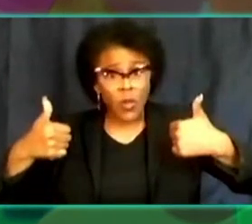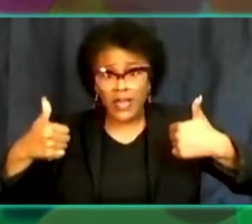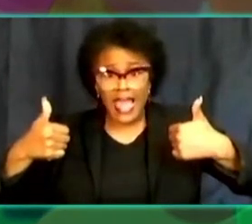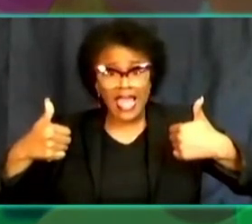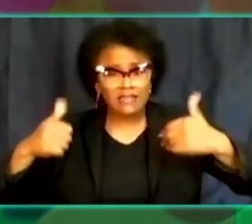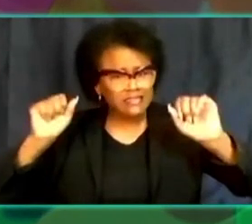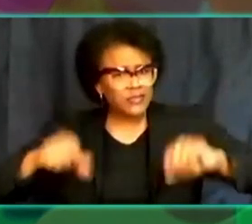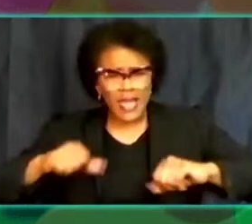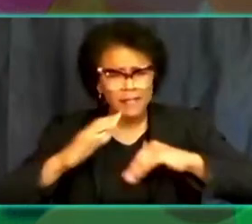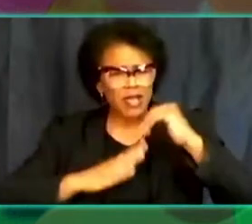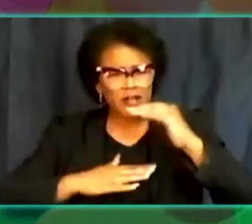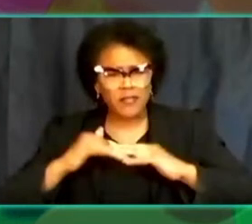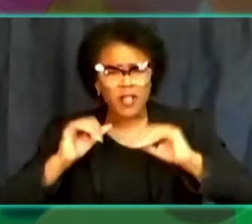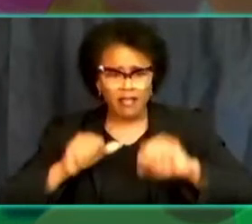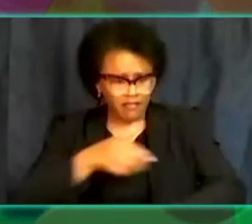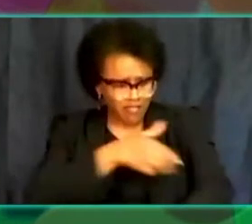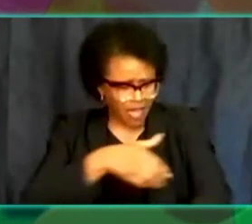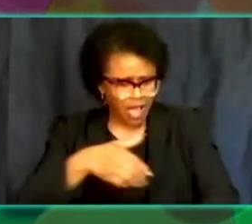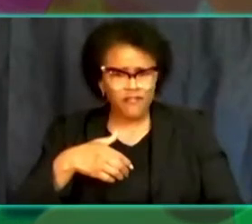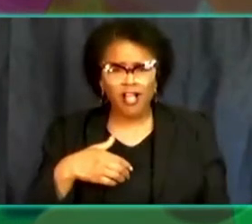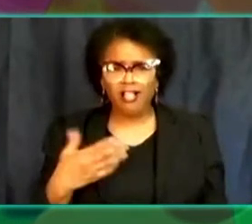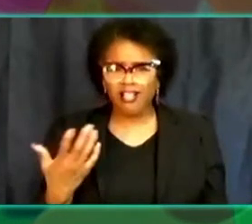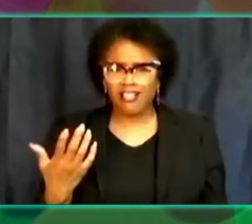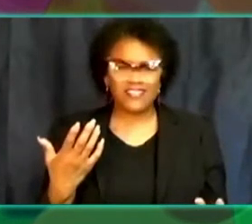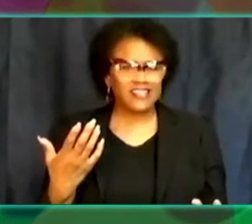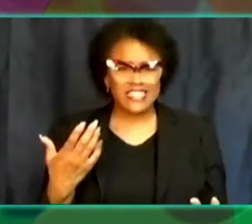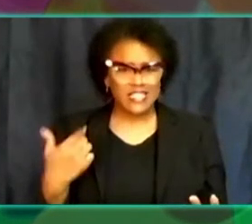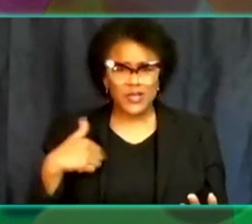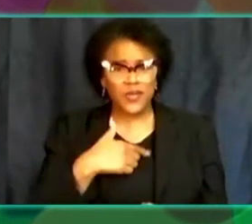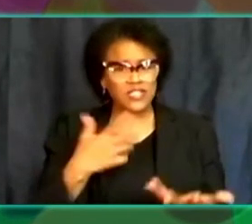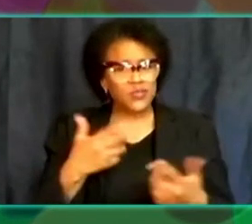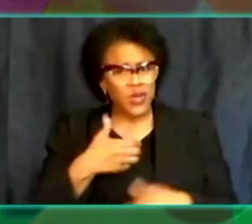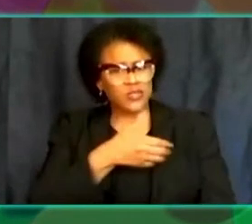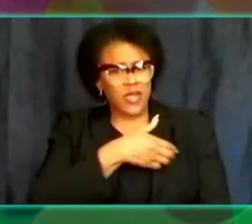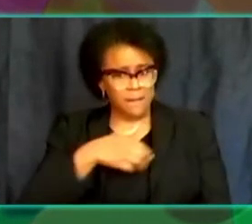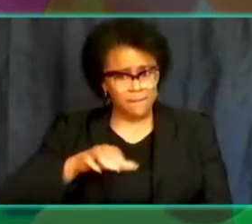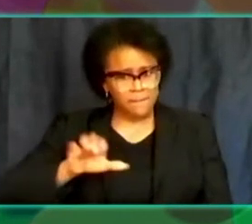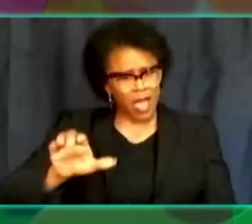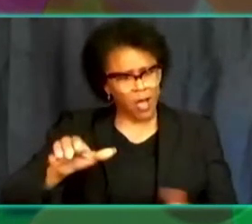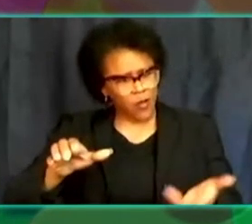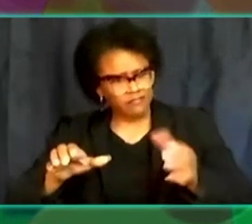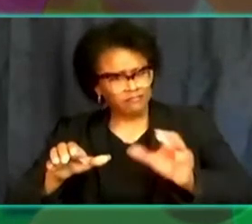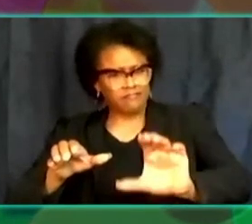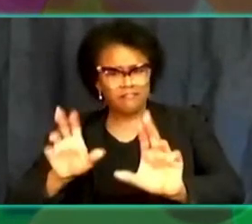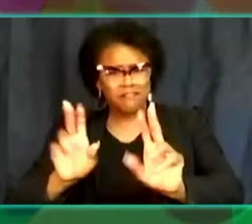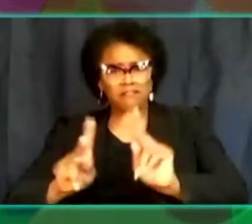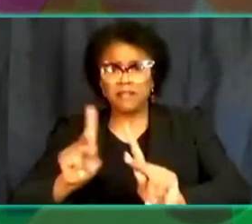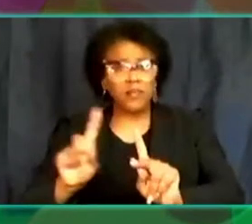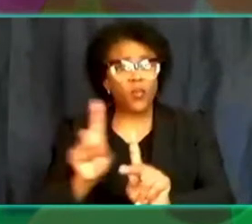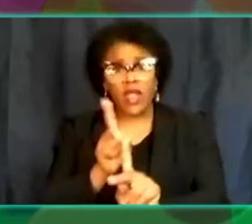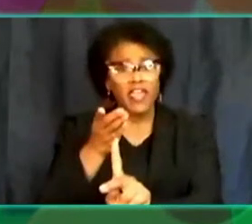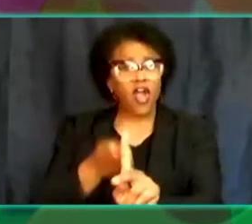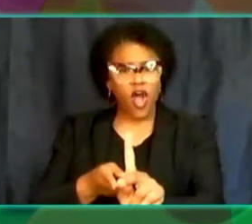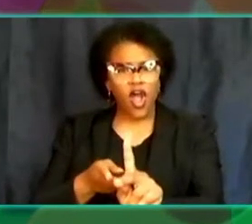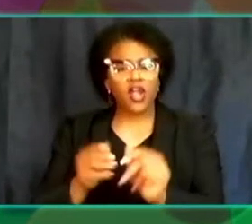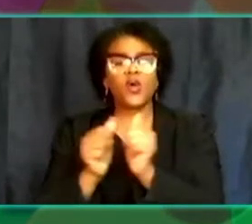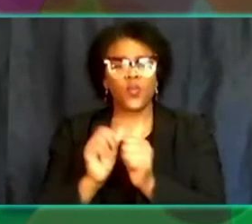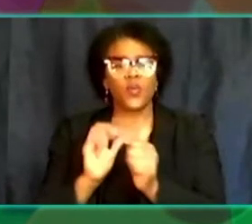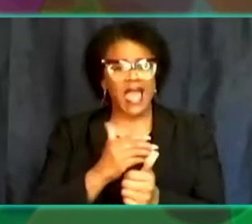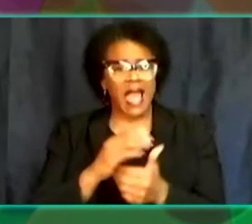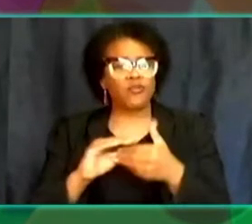comfortable, you can feel powerful, you know, we just want to empower people where they are. And we want to do that with our storytelling, because